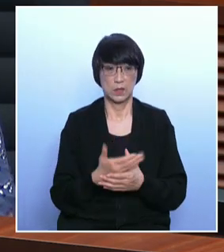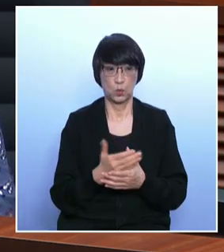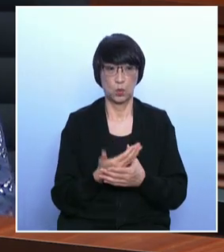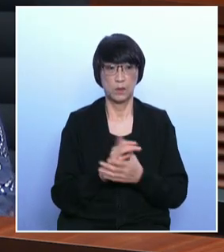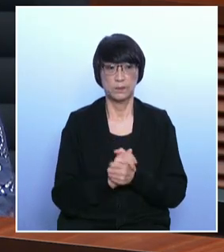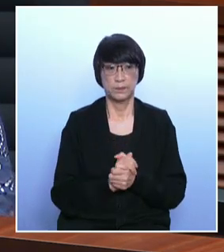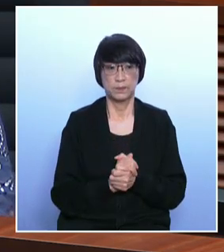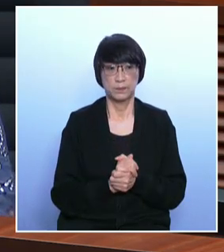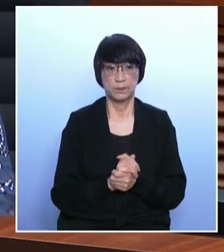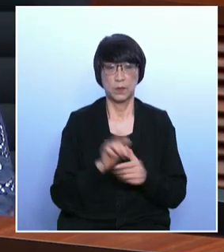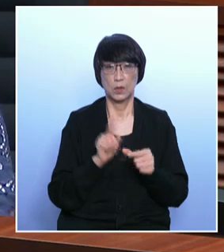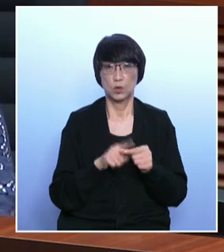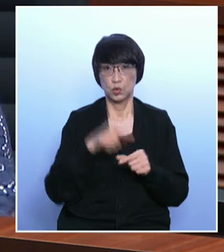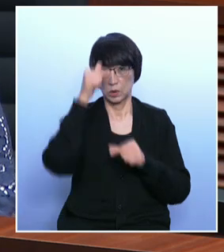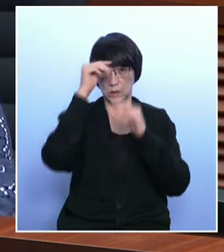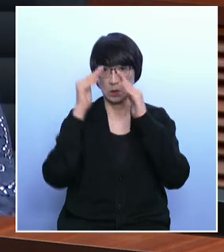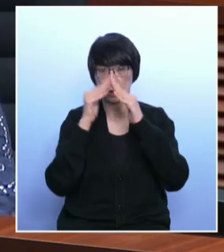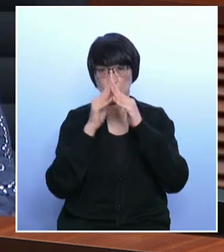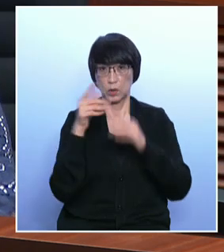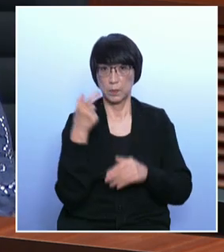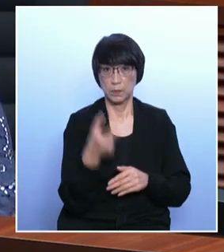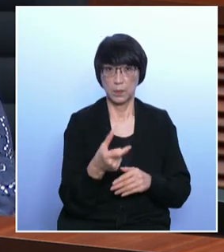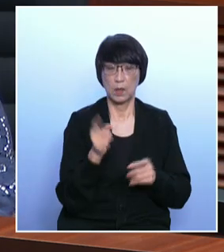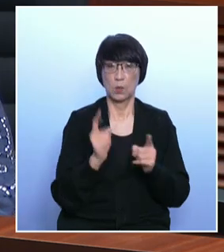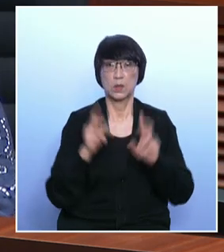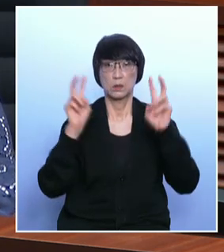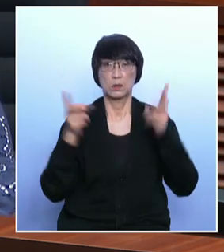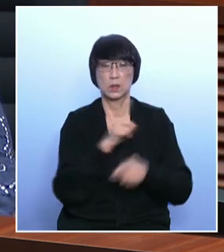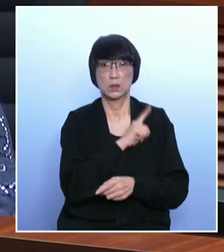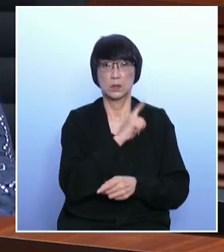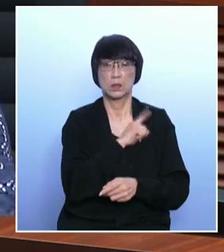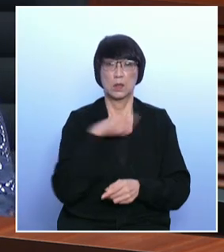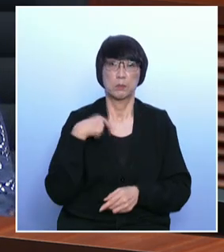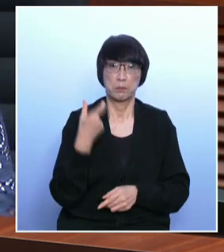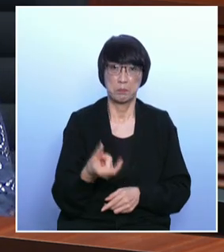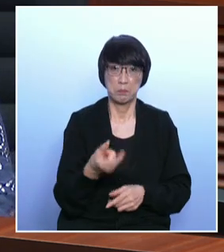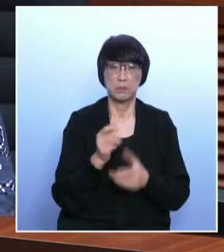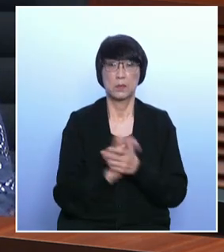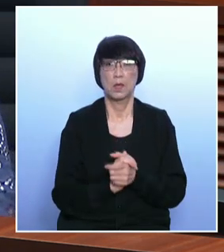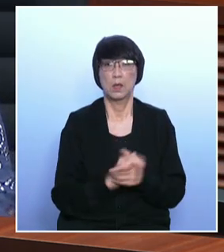What is the latest progress? Will CM services be covered under the VHIS?